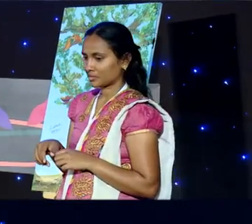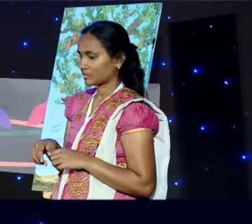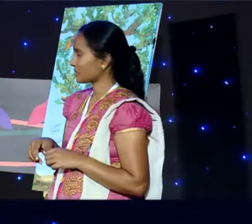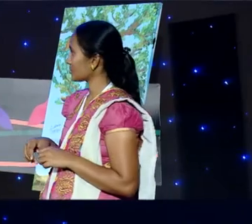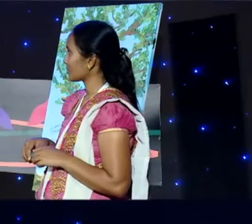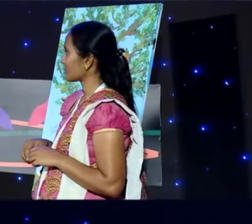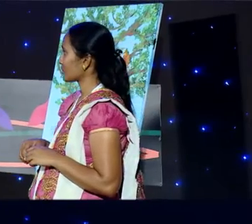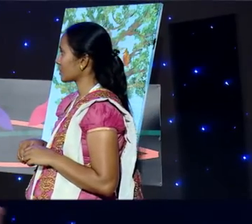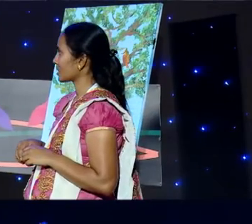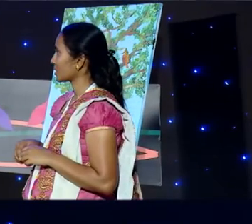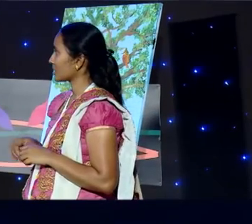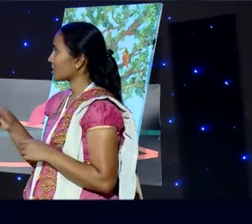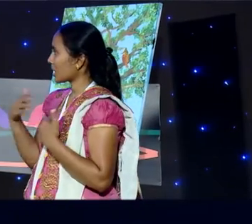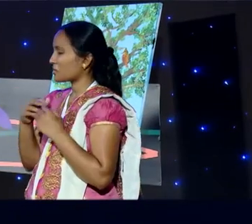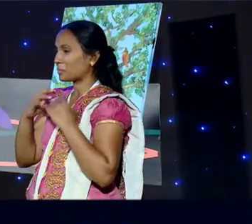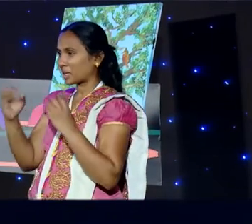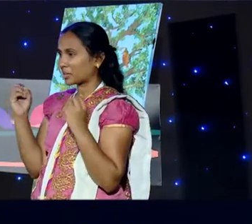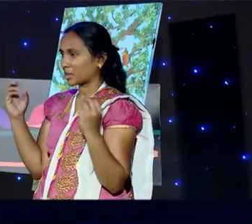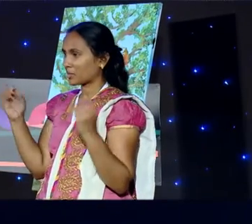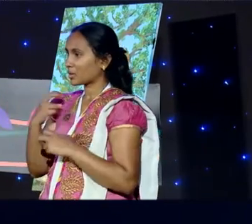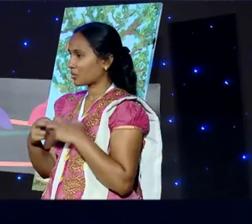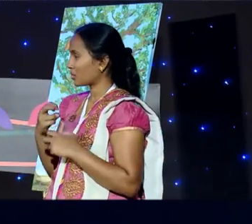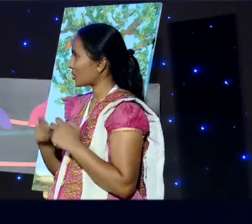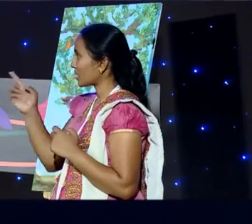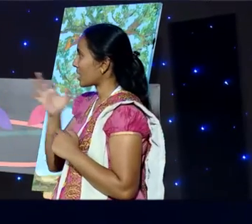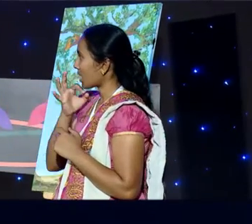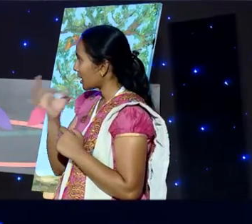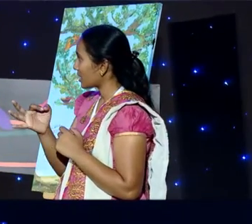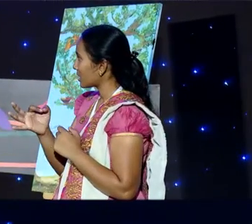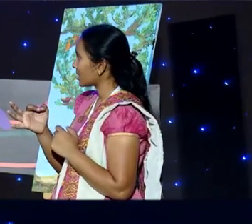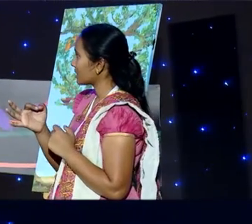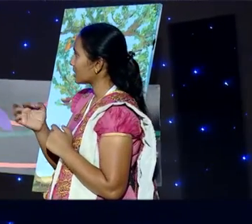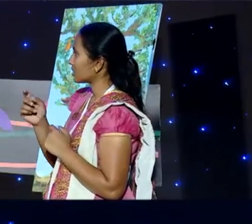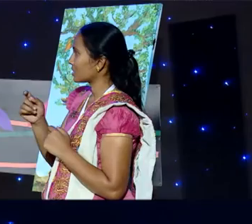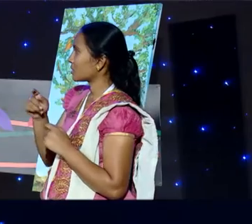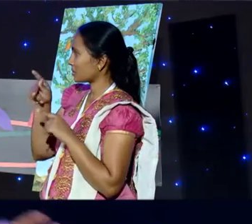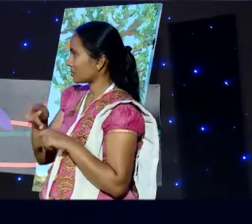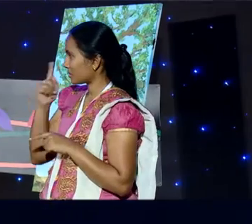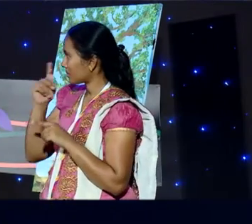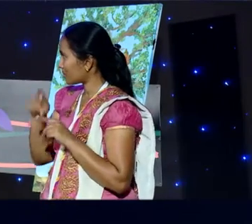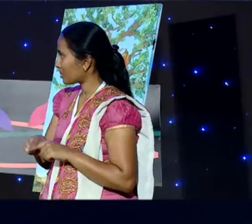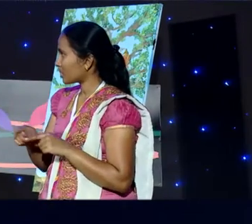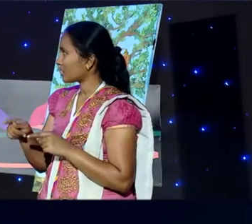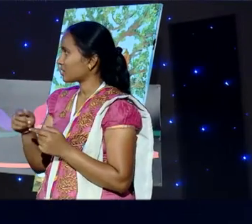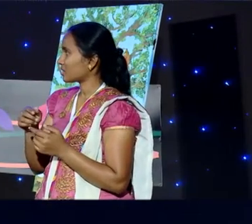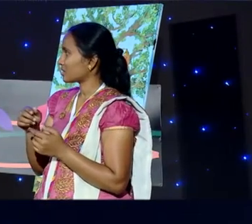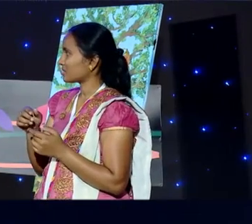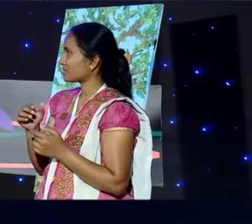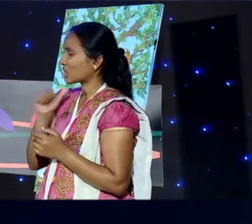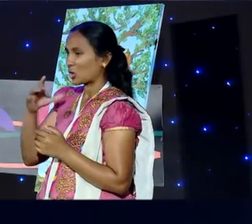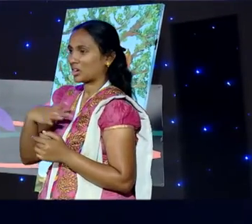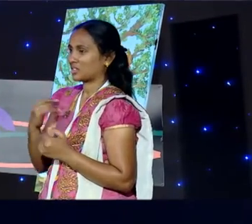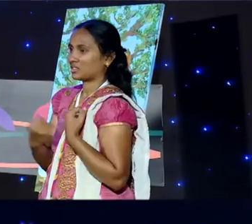of problems, lots of domestic violence. So it so happened that the women who would get abused by these men would end